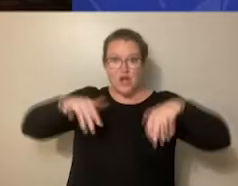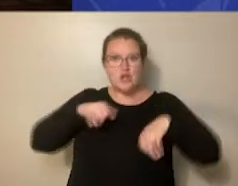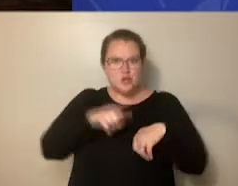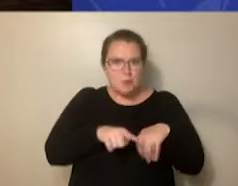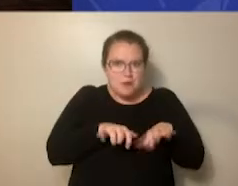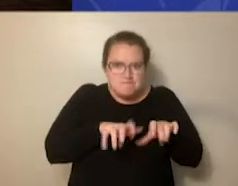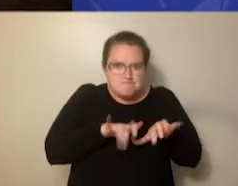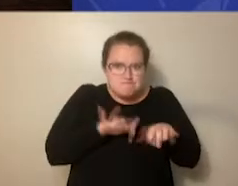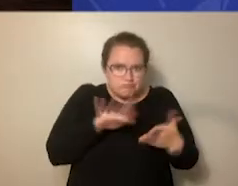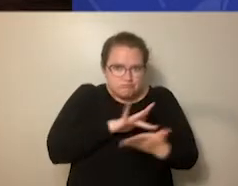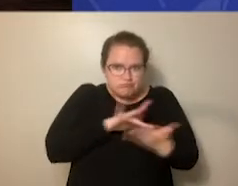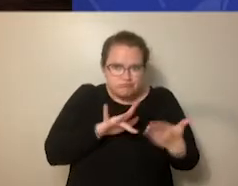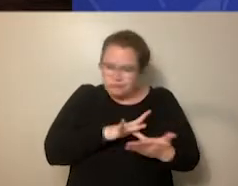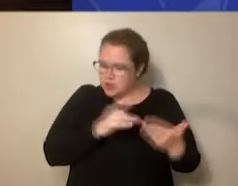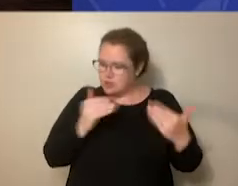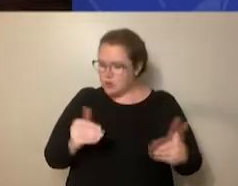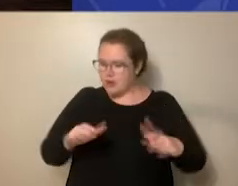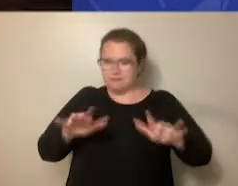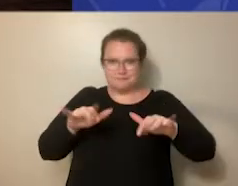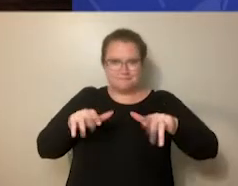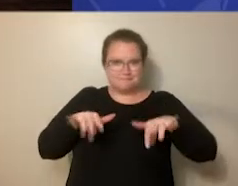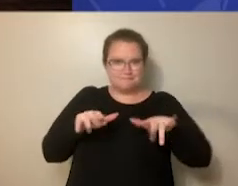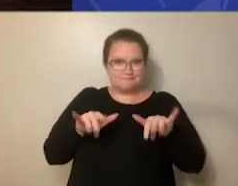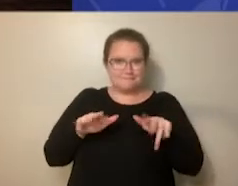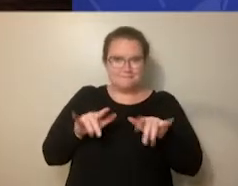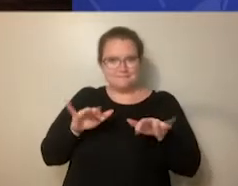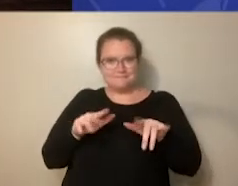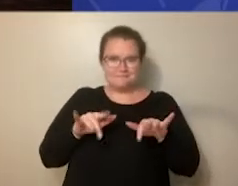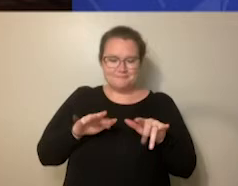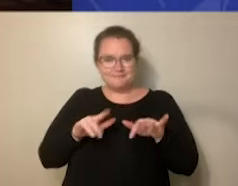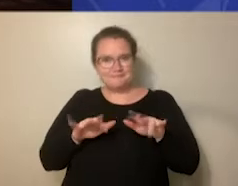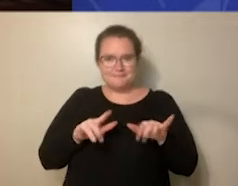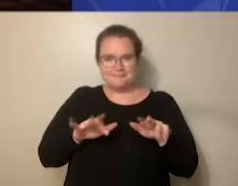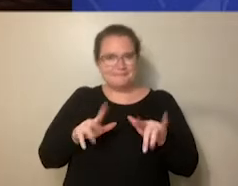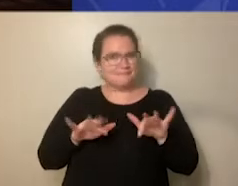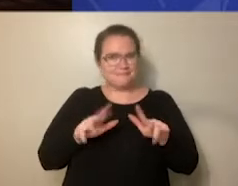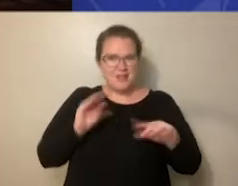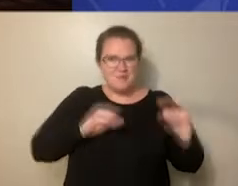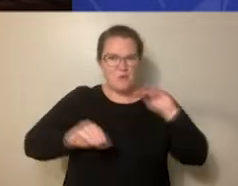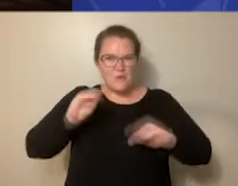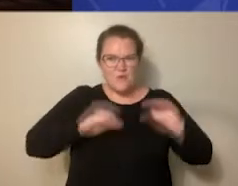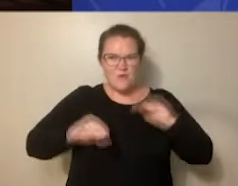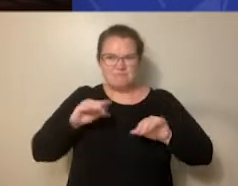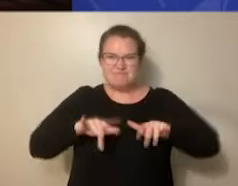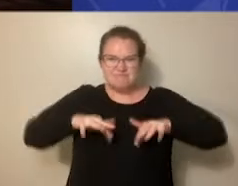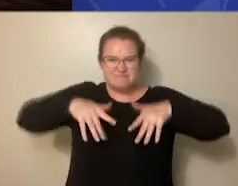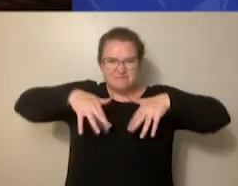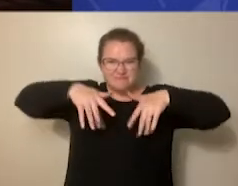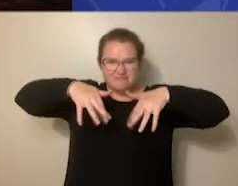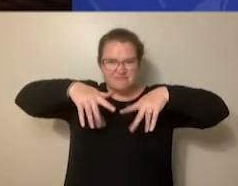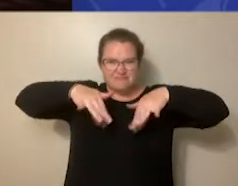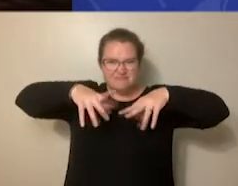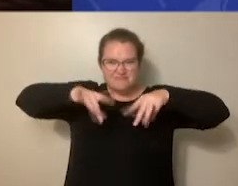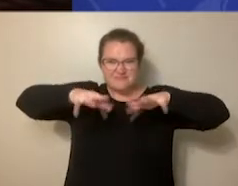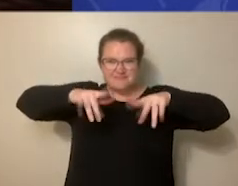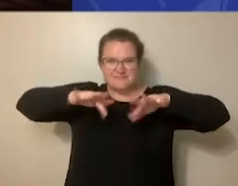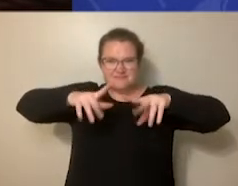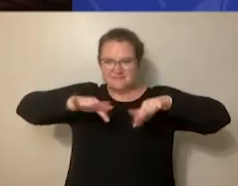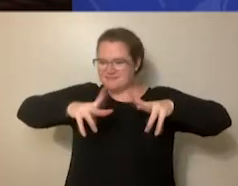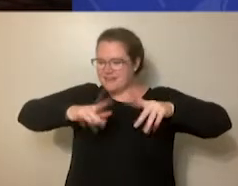electronic devices. So go ahead and start wiggling your fingers. Wiggling your fingers. There you go. And